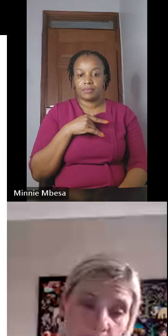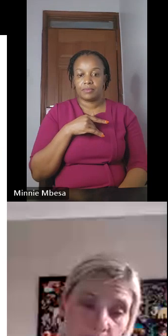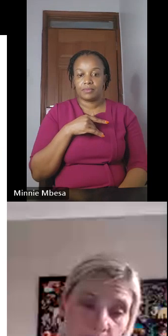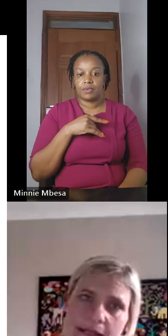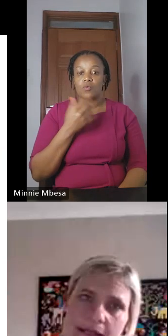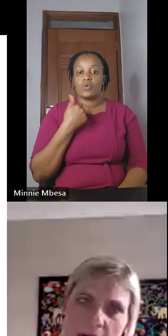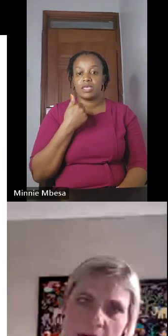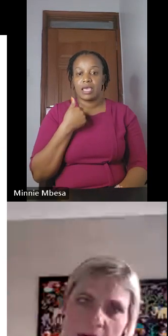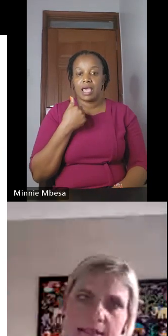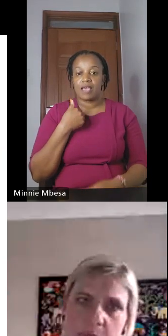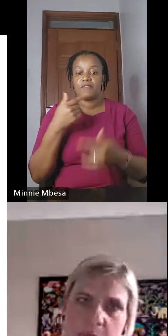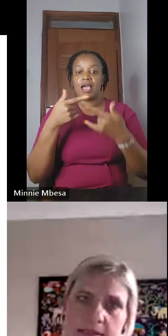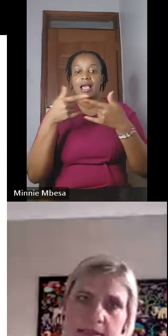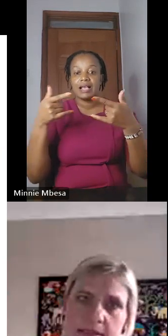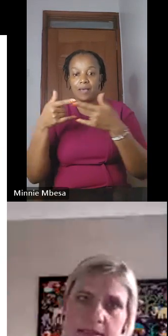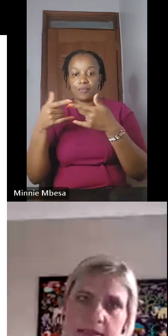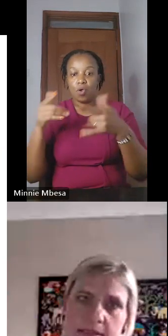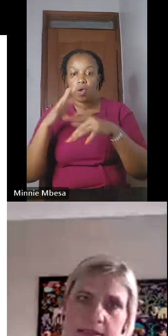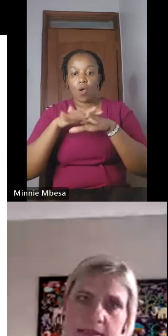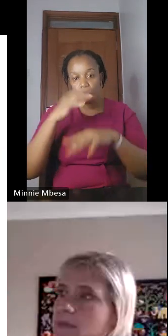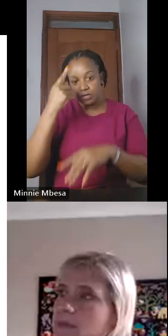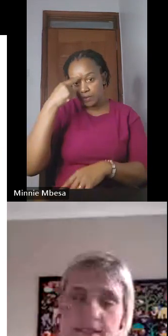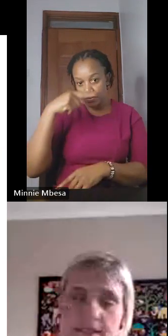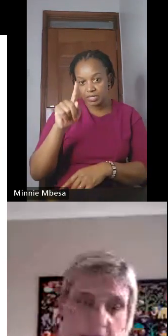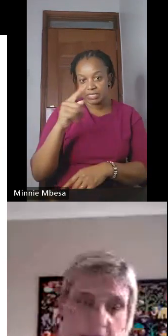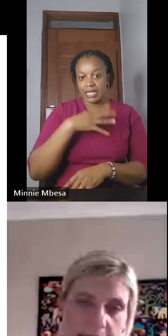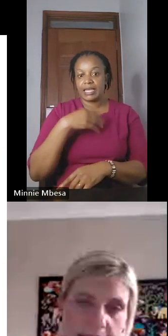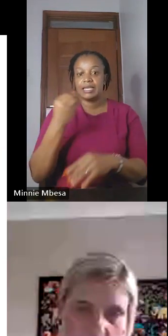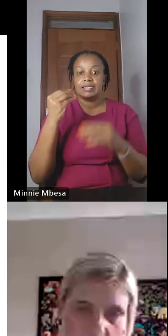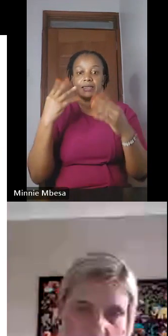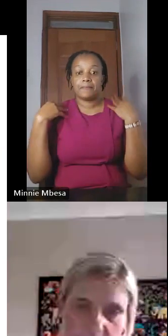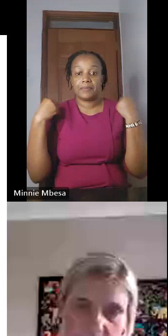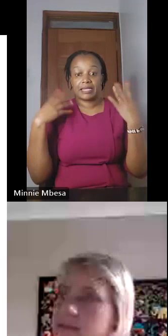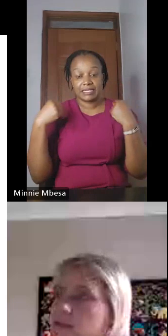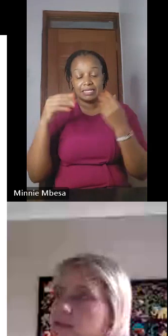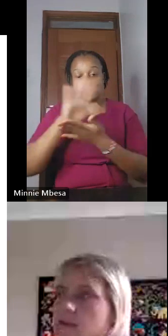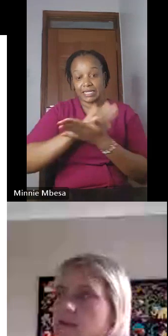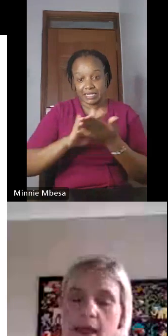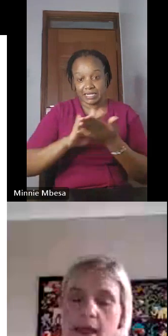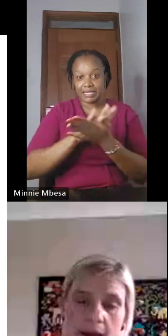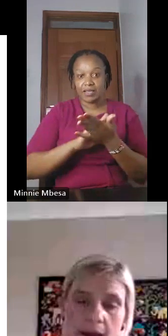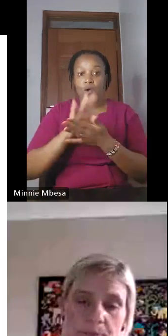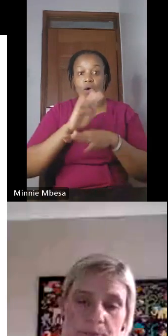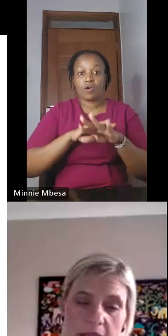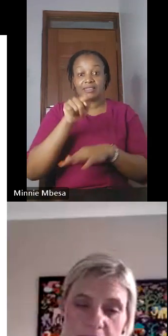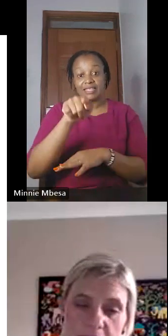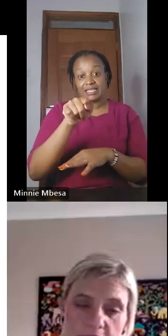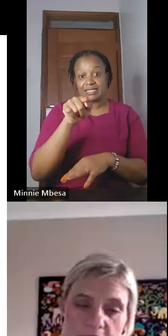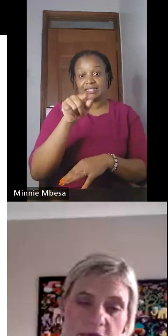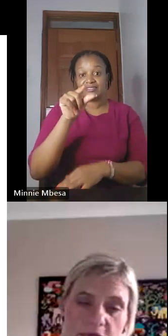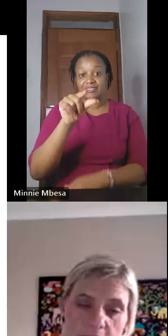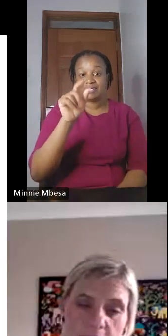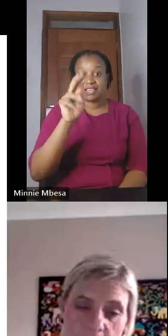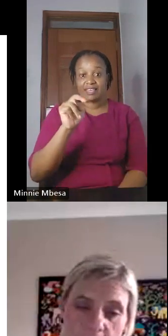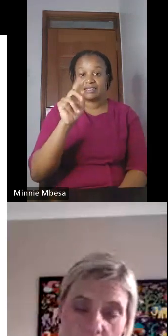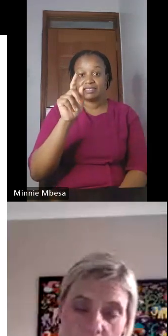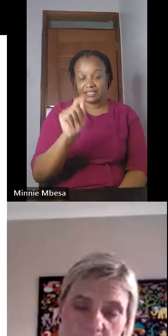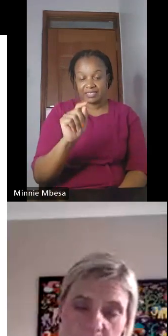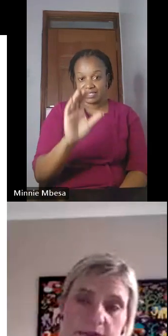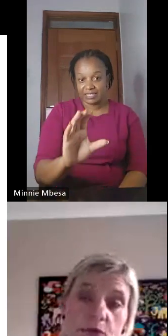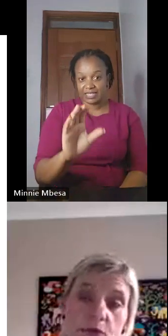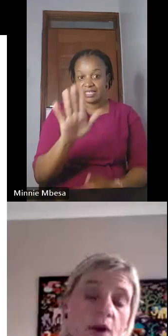in the policy and practice space of in the JETSI space, and so those